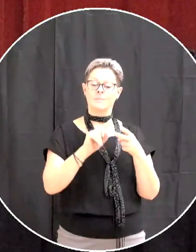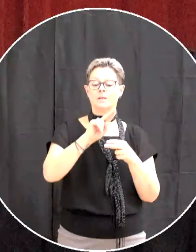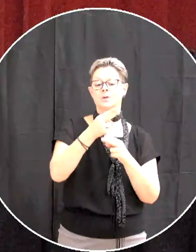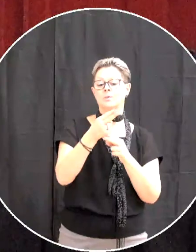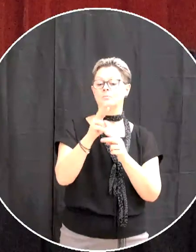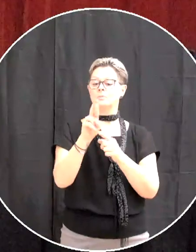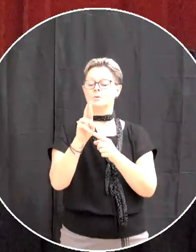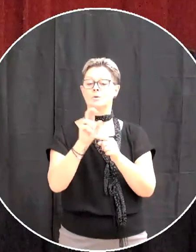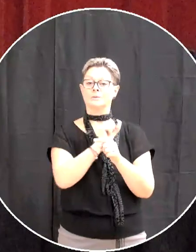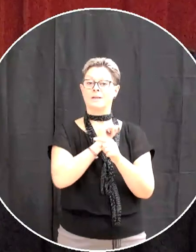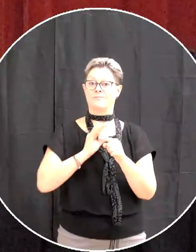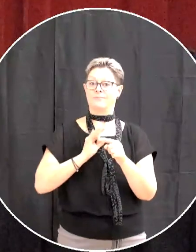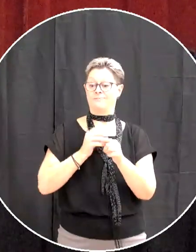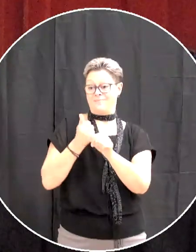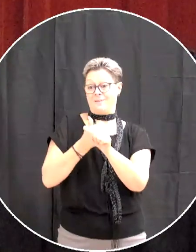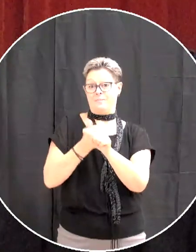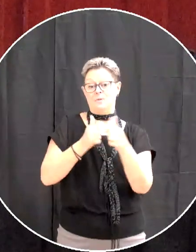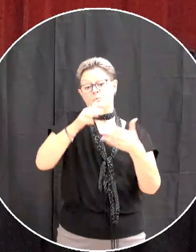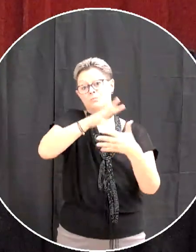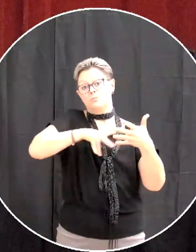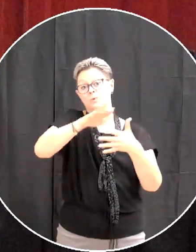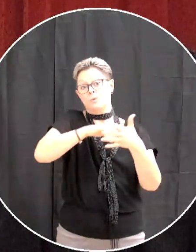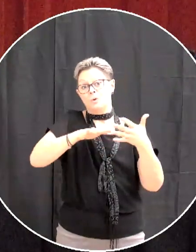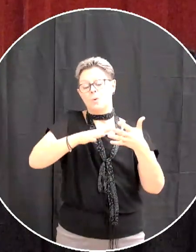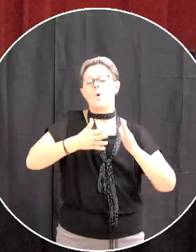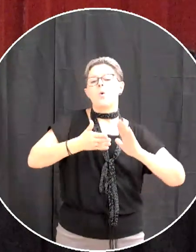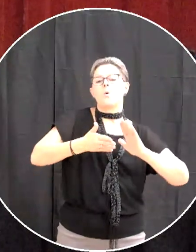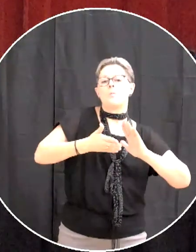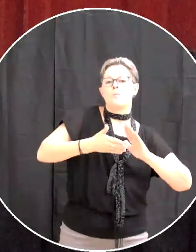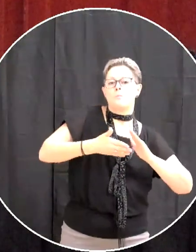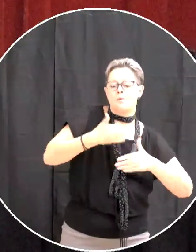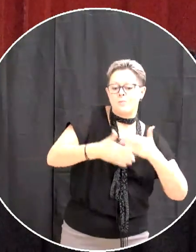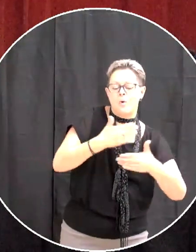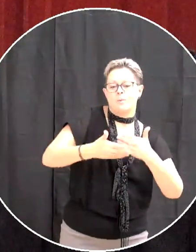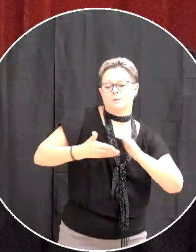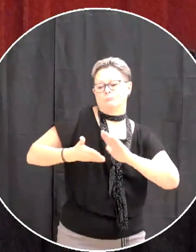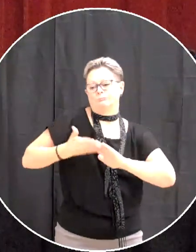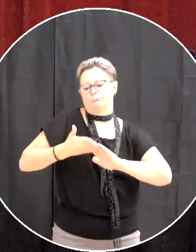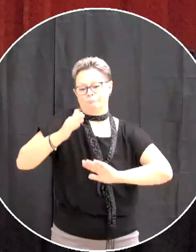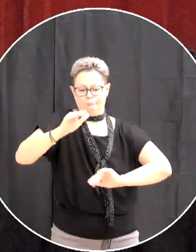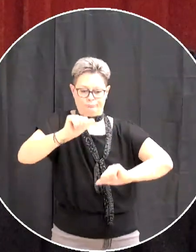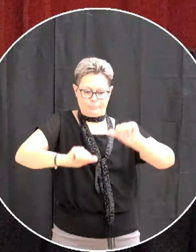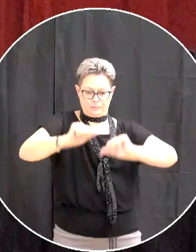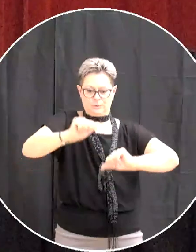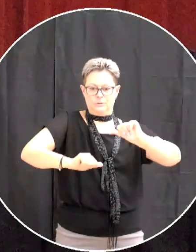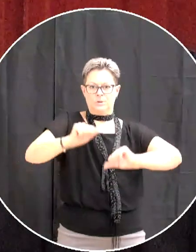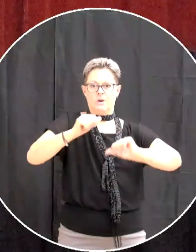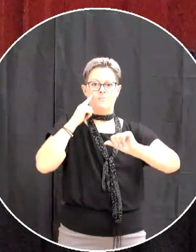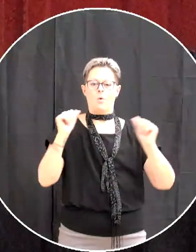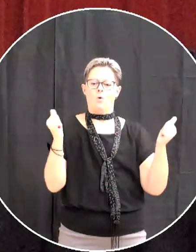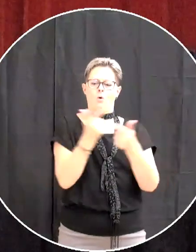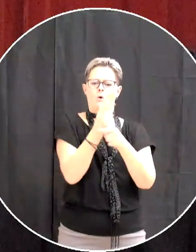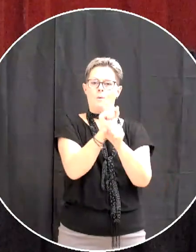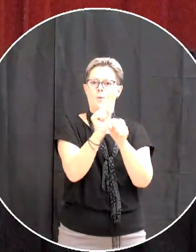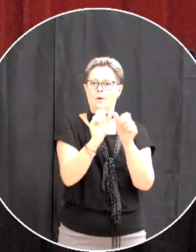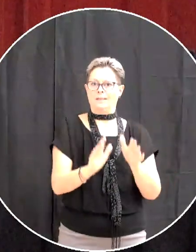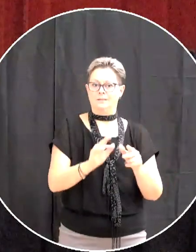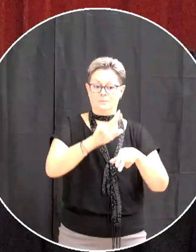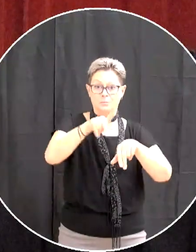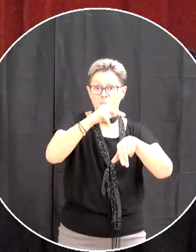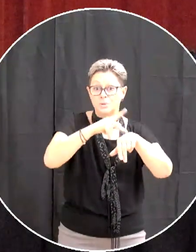are currently reviewing the performance appraisal process for all employees. When I say all employees, I mean